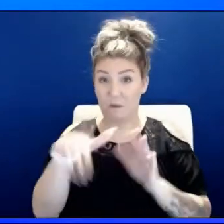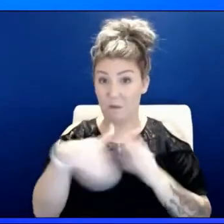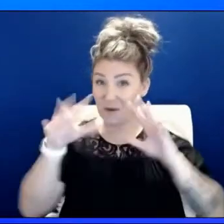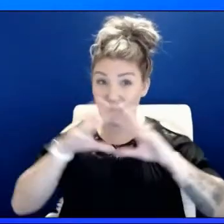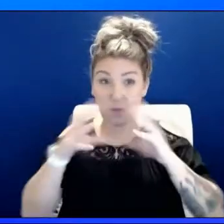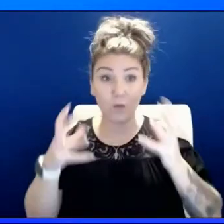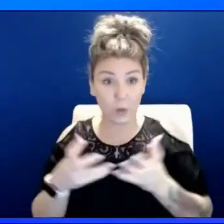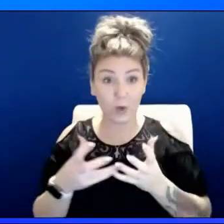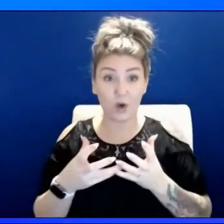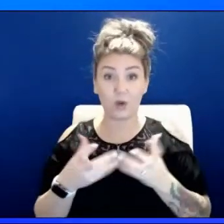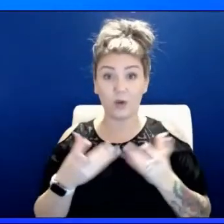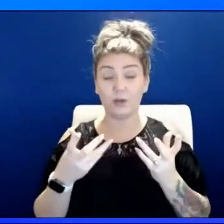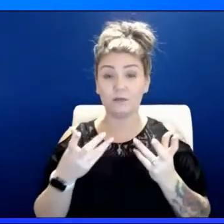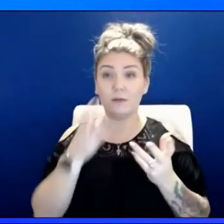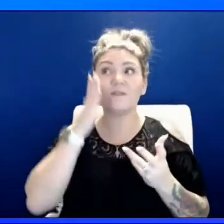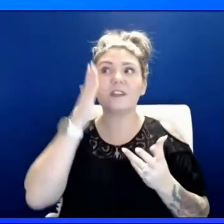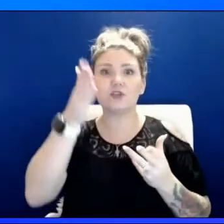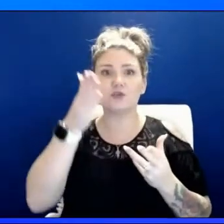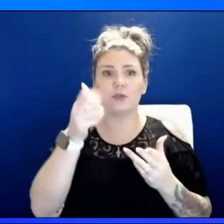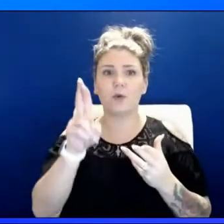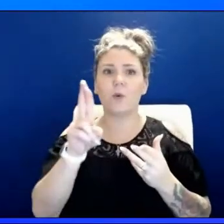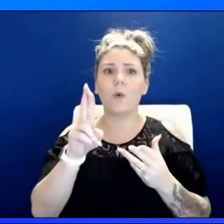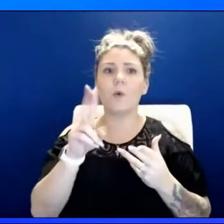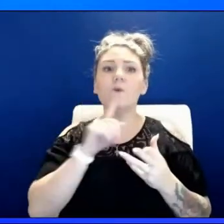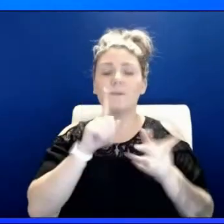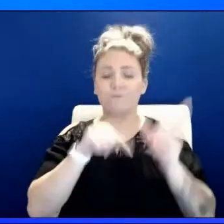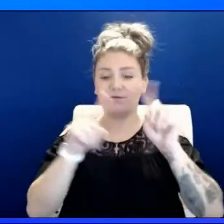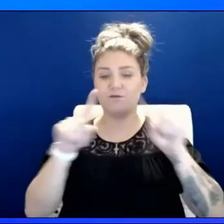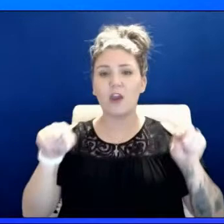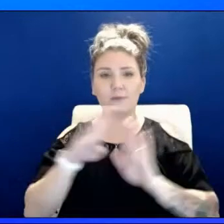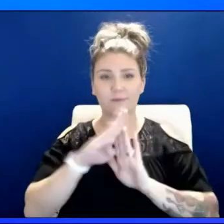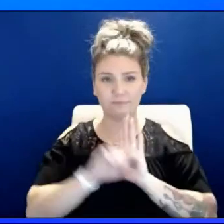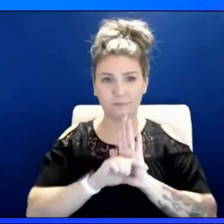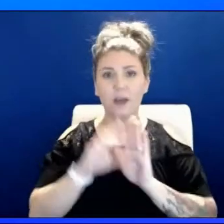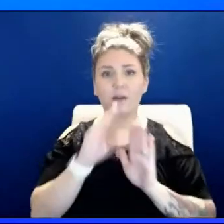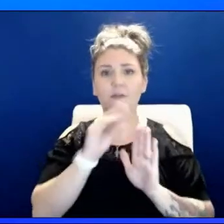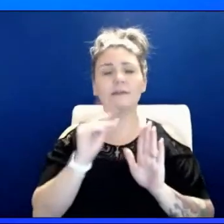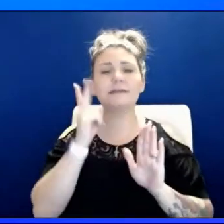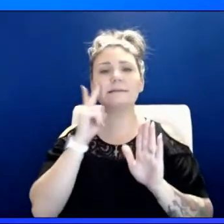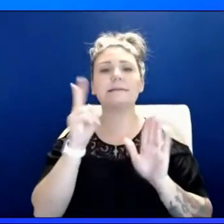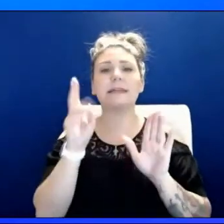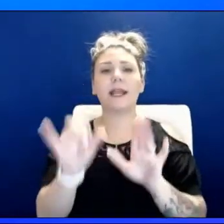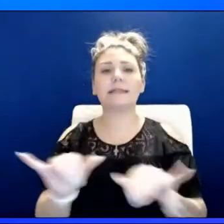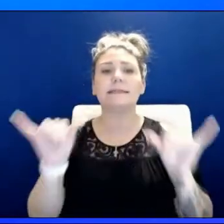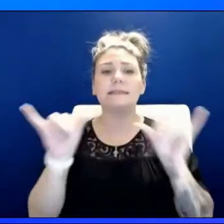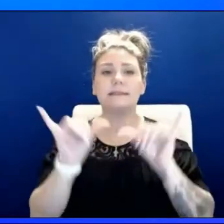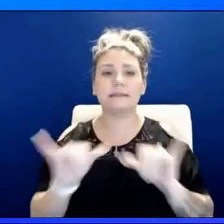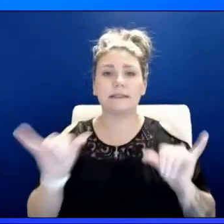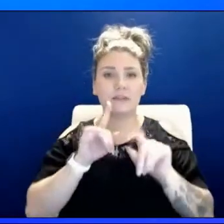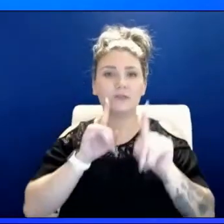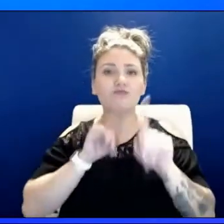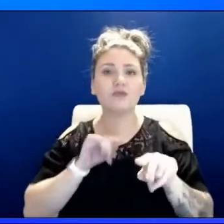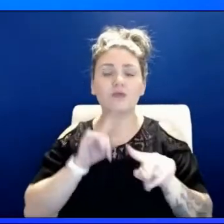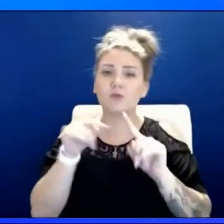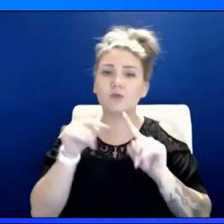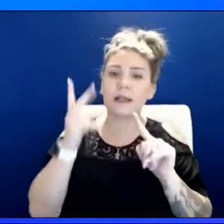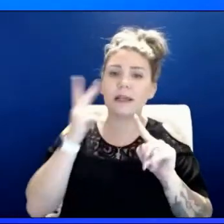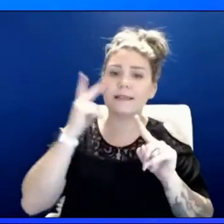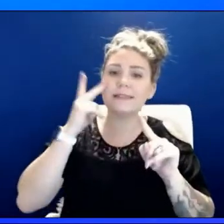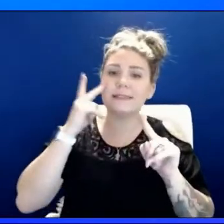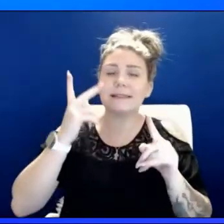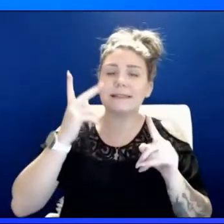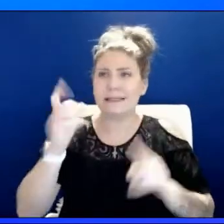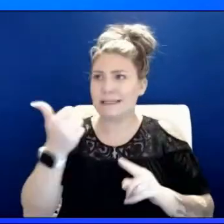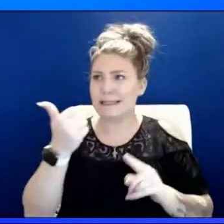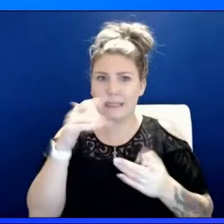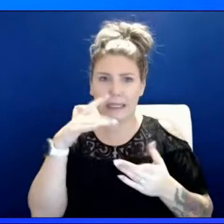at least across various demographics, and I want to see consistent results. When I see, 10 studies and they're all going in